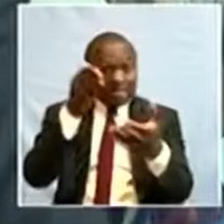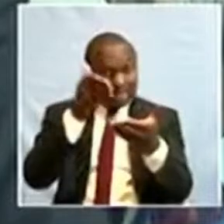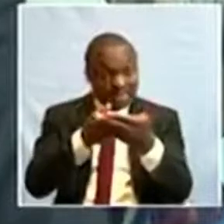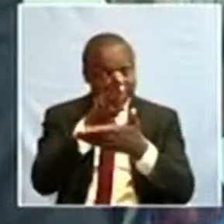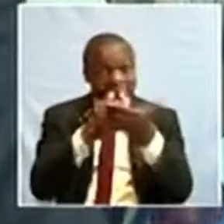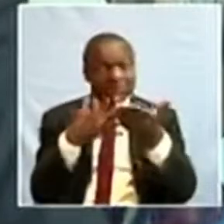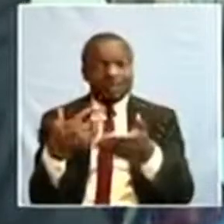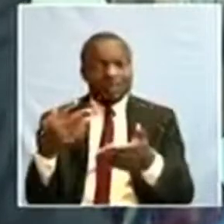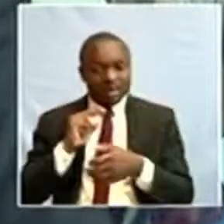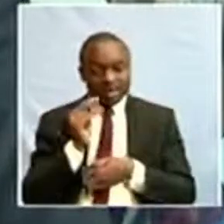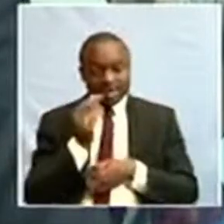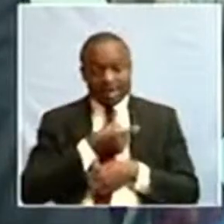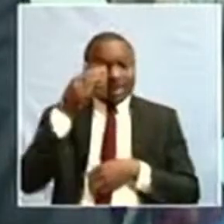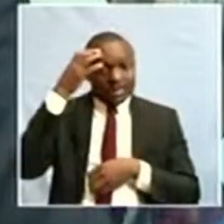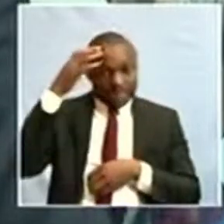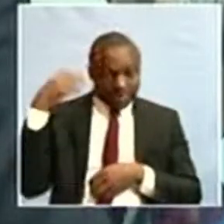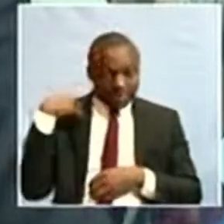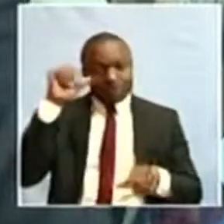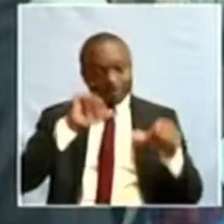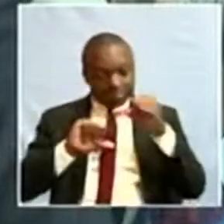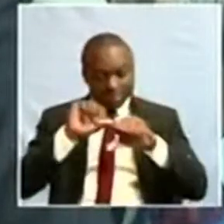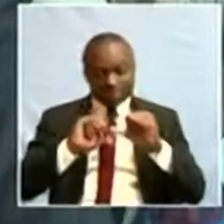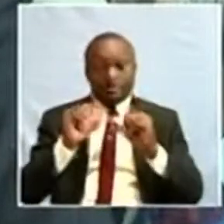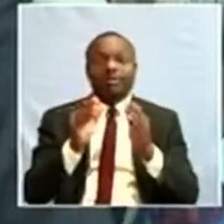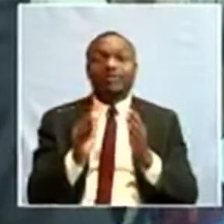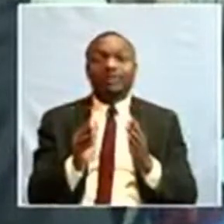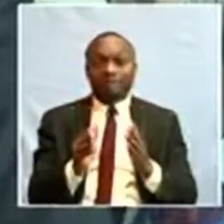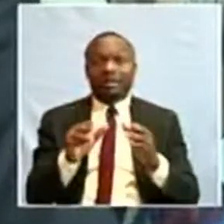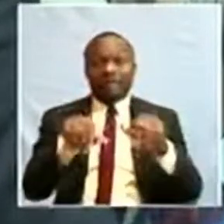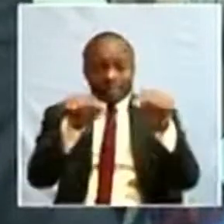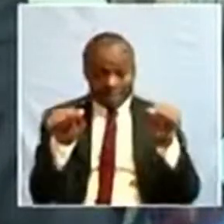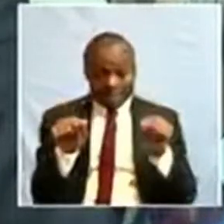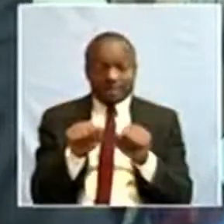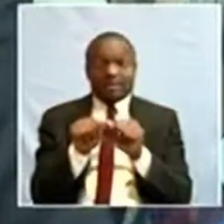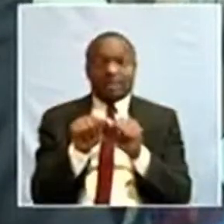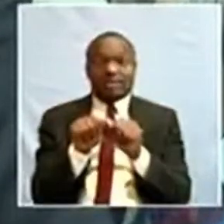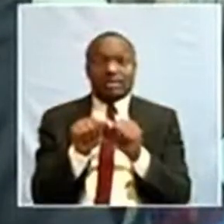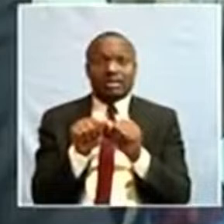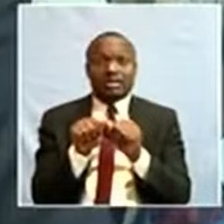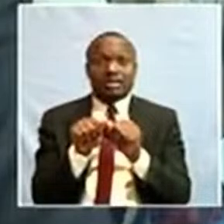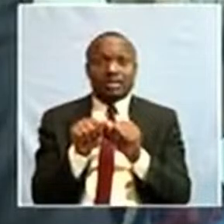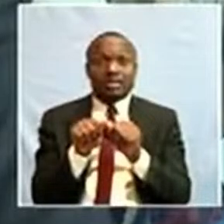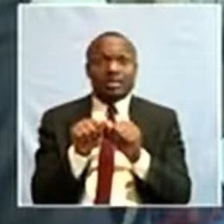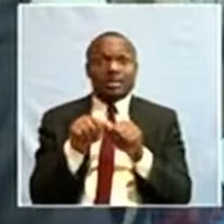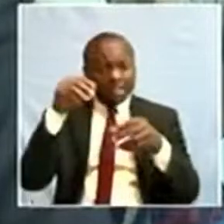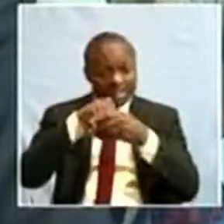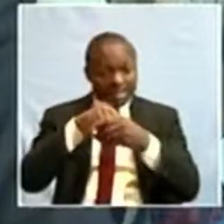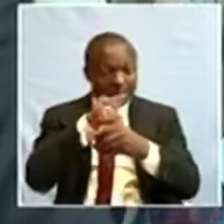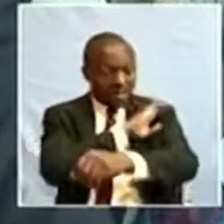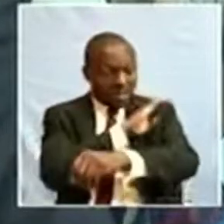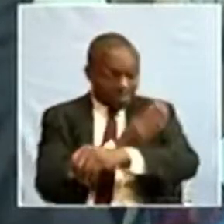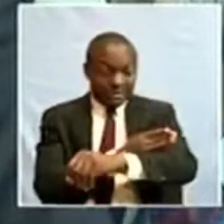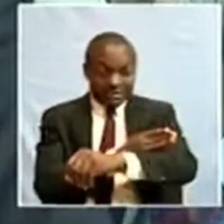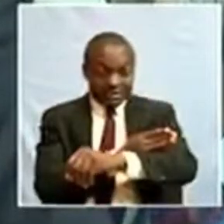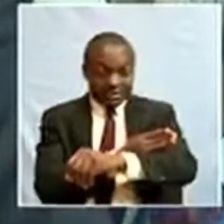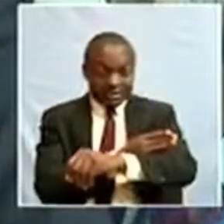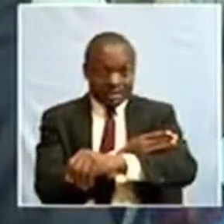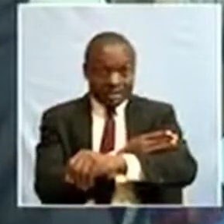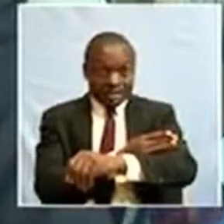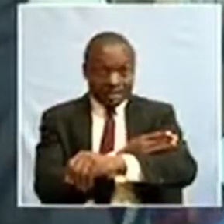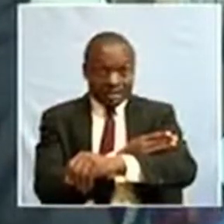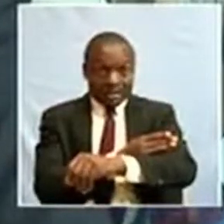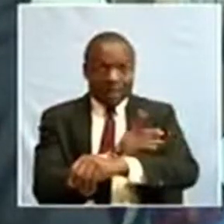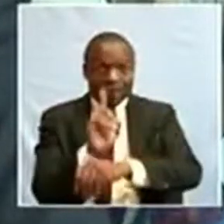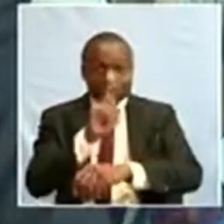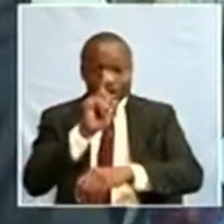something that we as Office of the Auditor General is within our powers. We're not powerless. You know what I mean? So where our powers